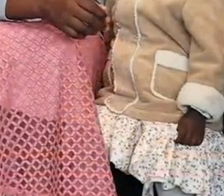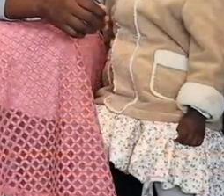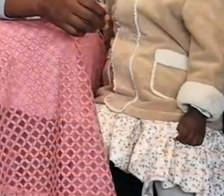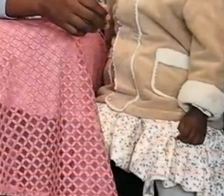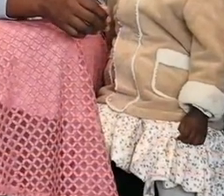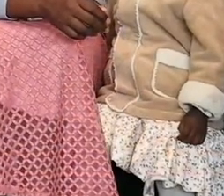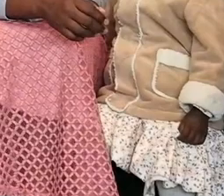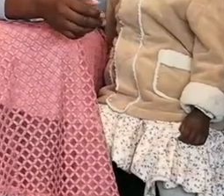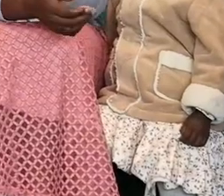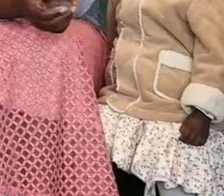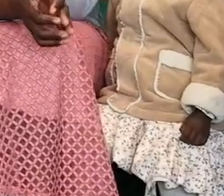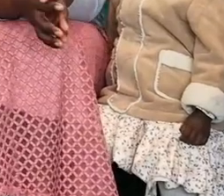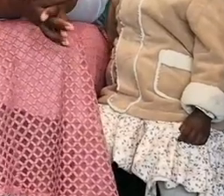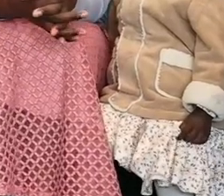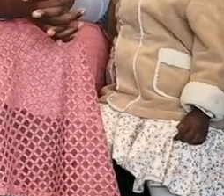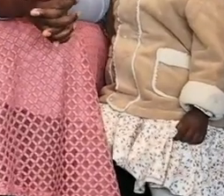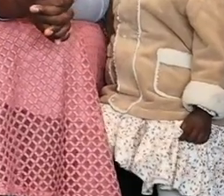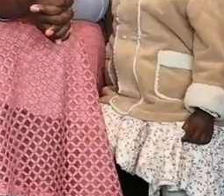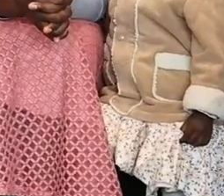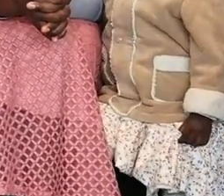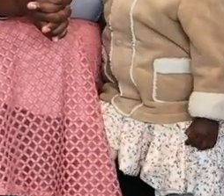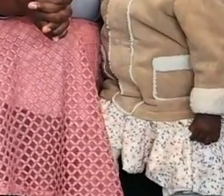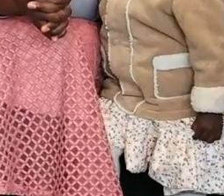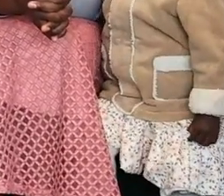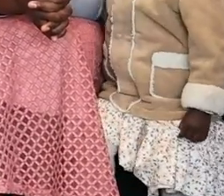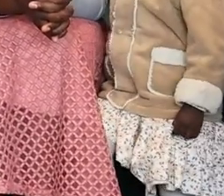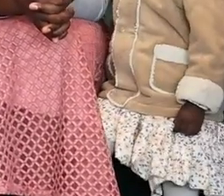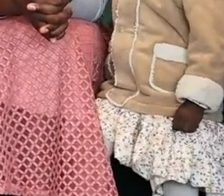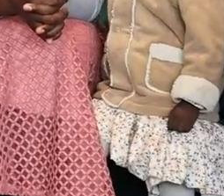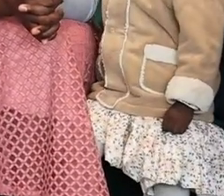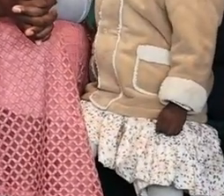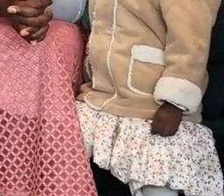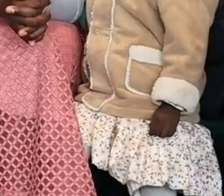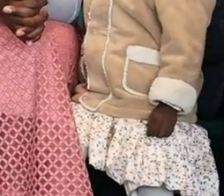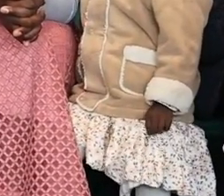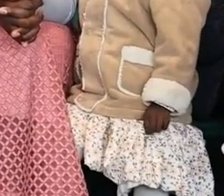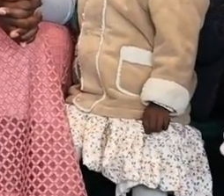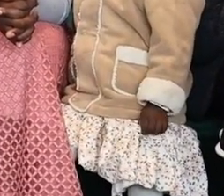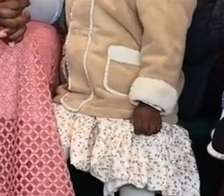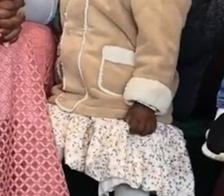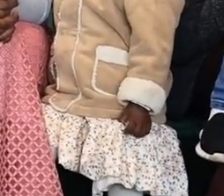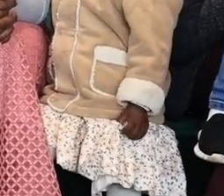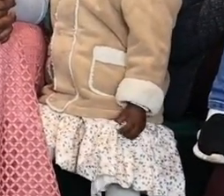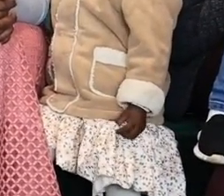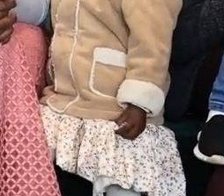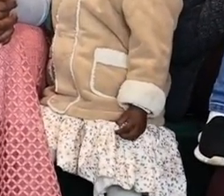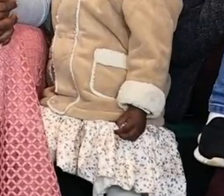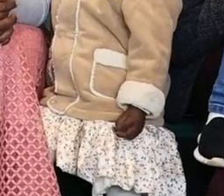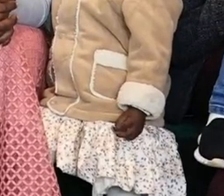for offering yourself to die for our sake.